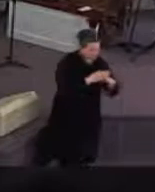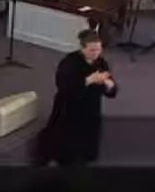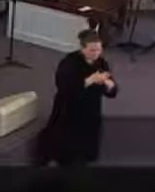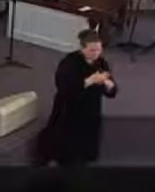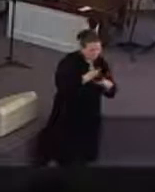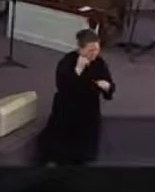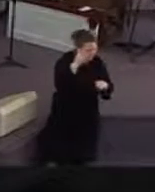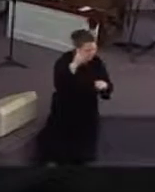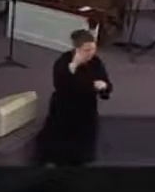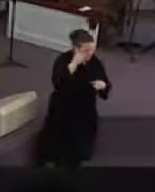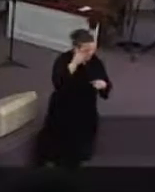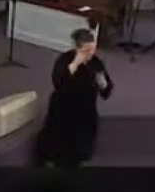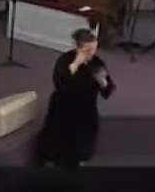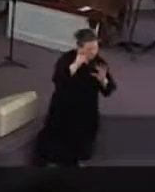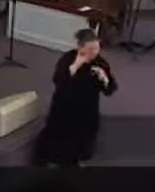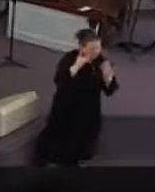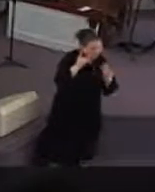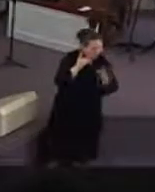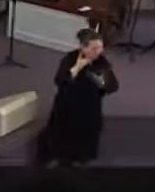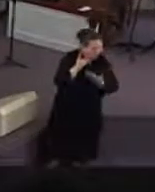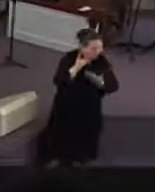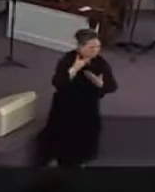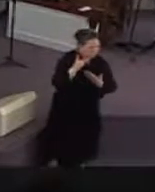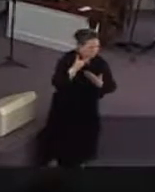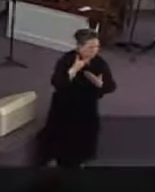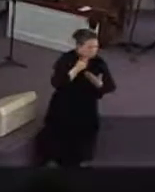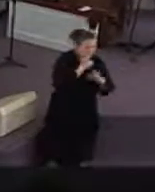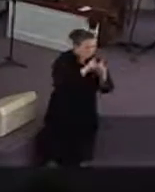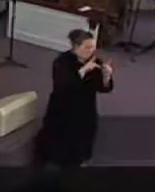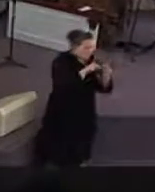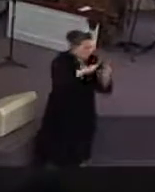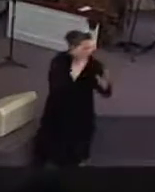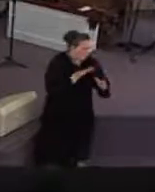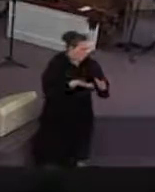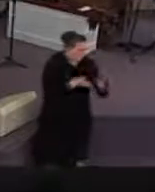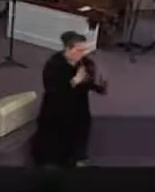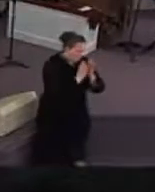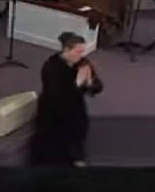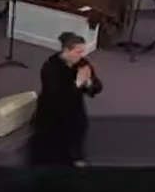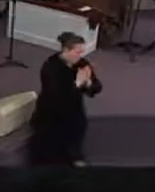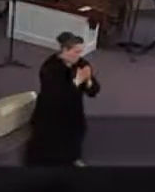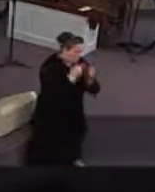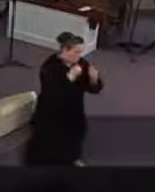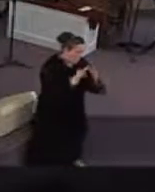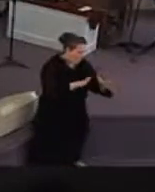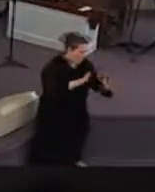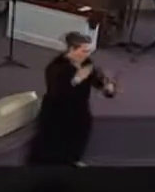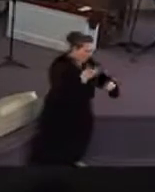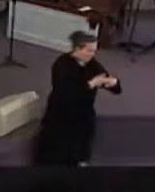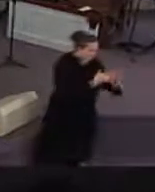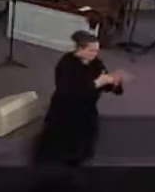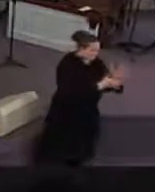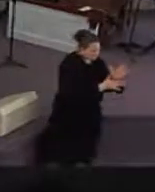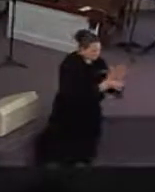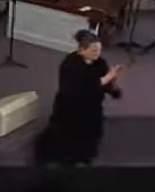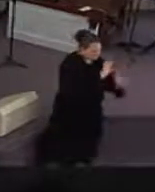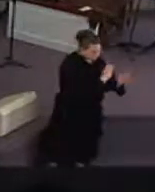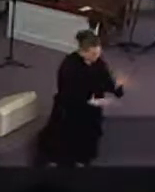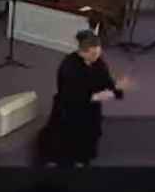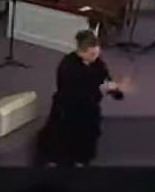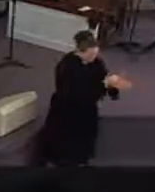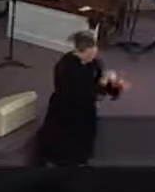Lord Jesus. We pray that your perfect will would be upon these people, God. Bless them in the name of Jesus Christ.